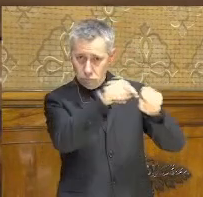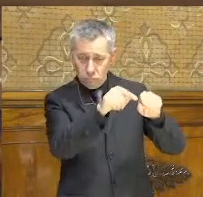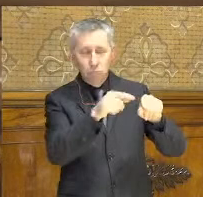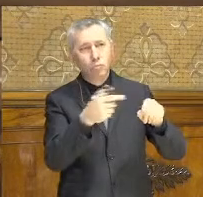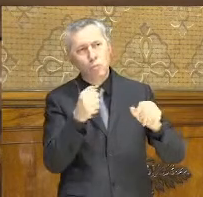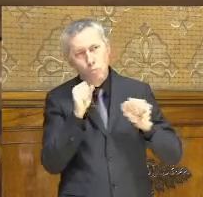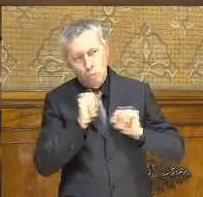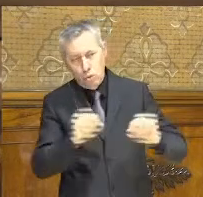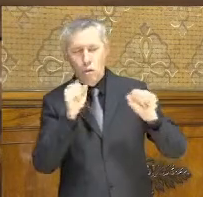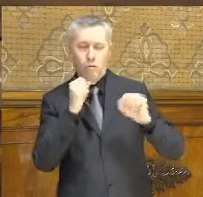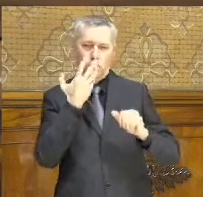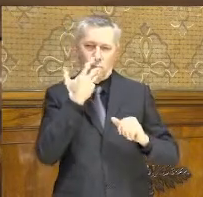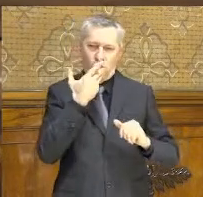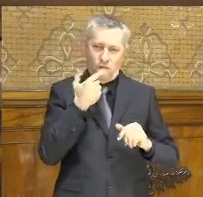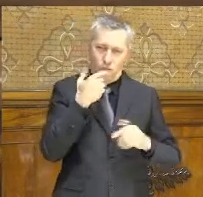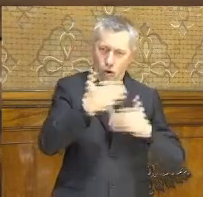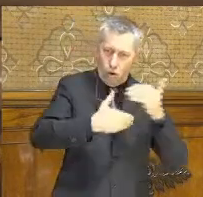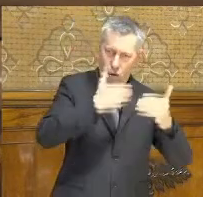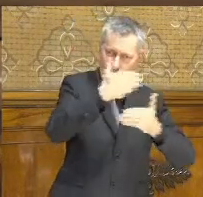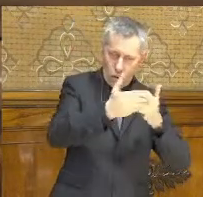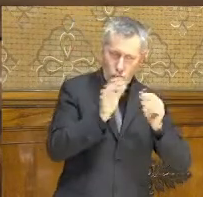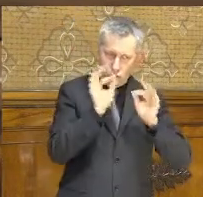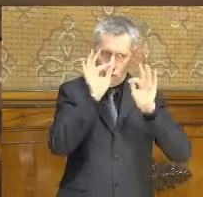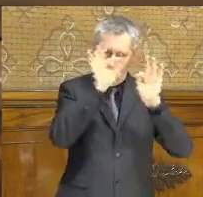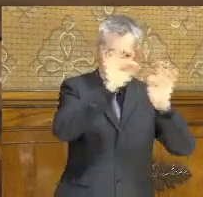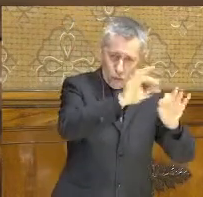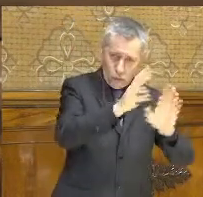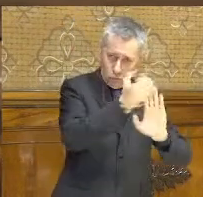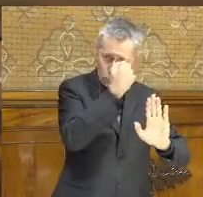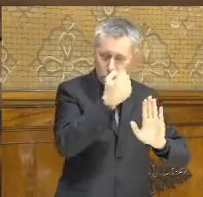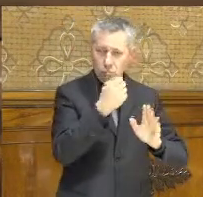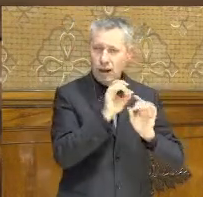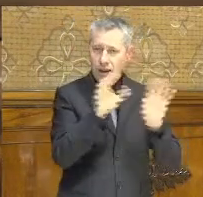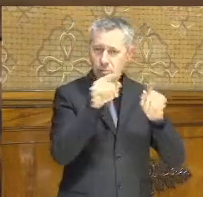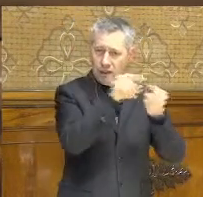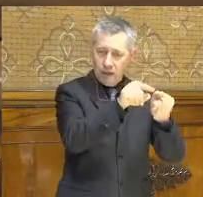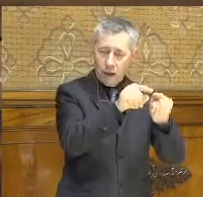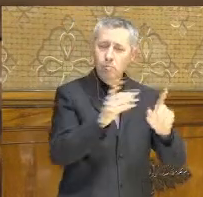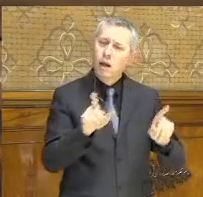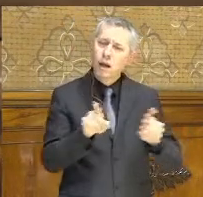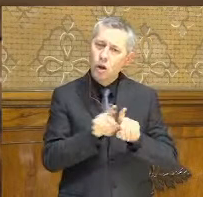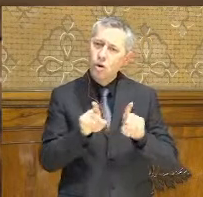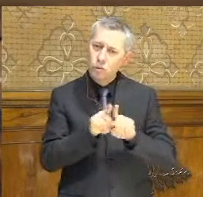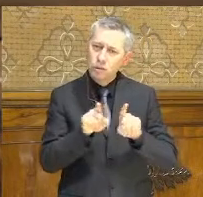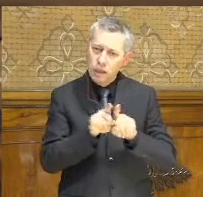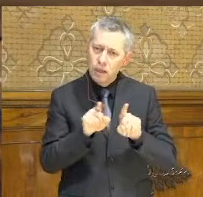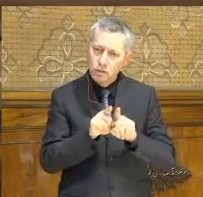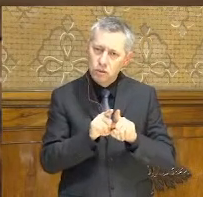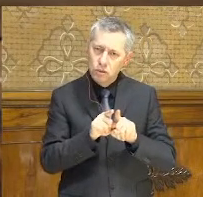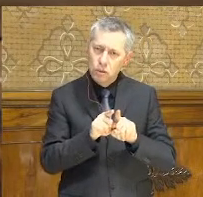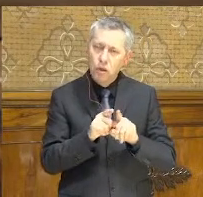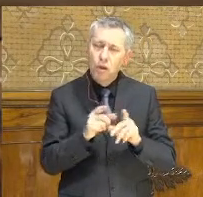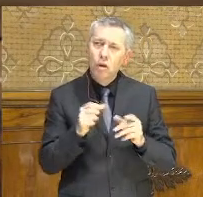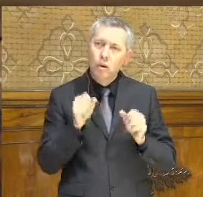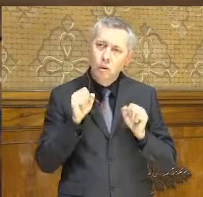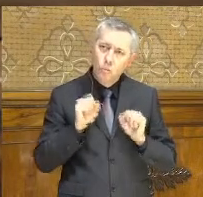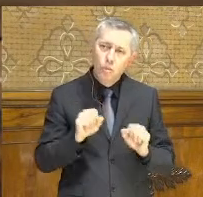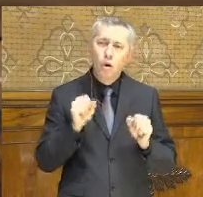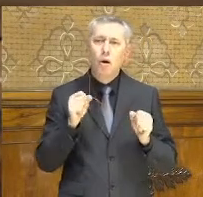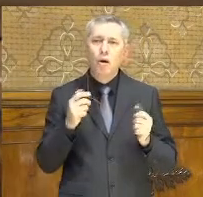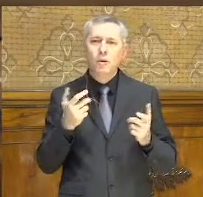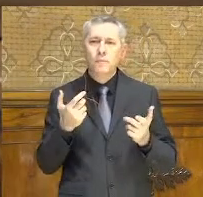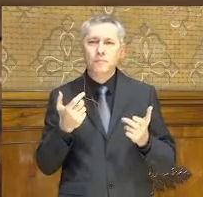freedom, and at the same time trying to be always